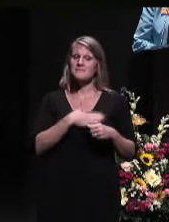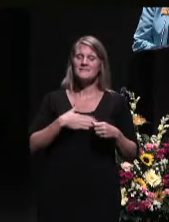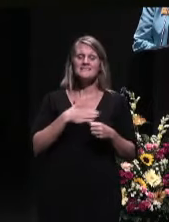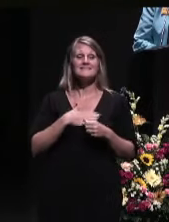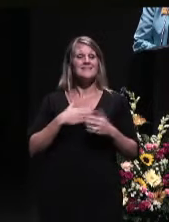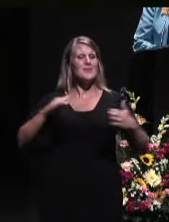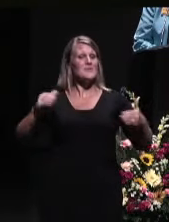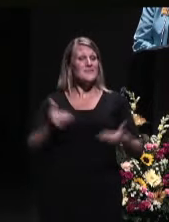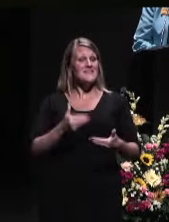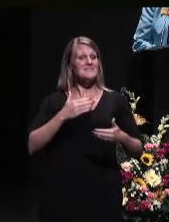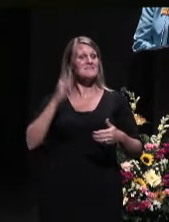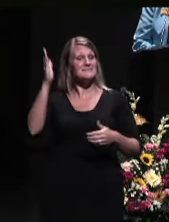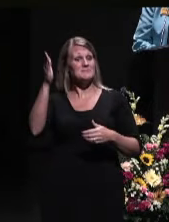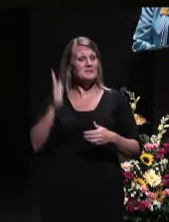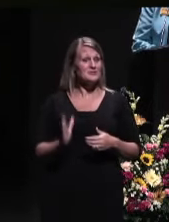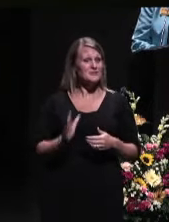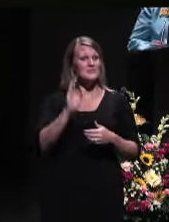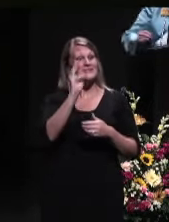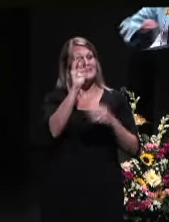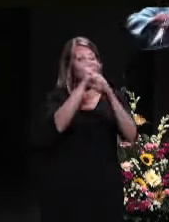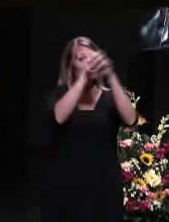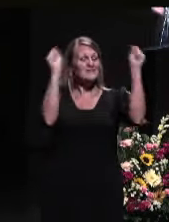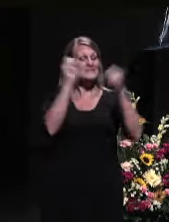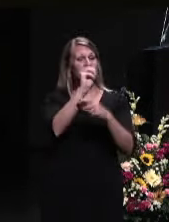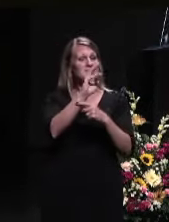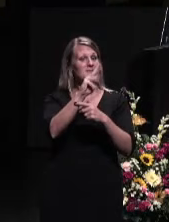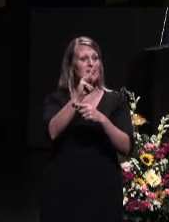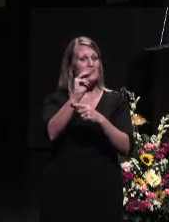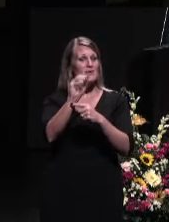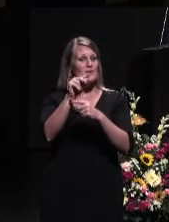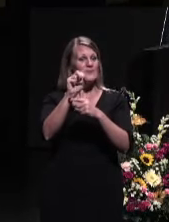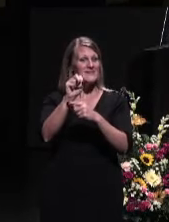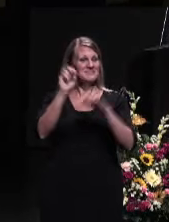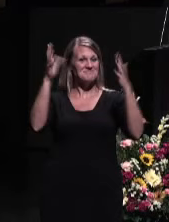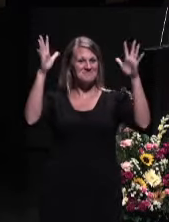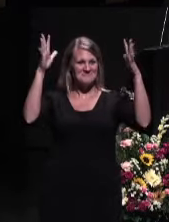welcoming our speaker, Chancellor Mark Mone.